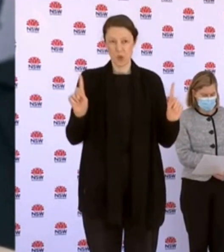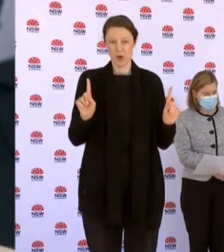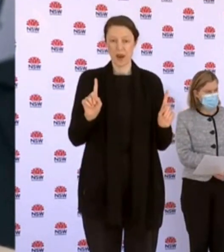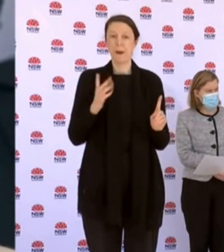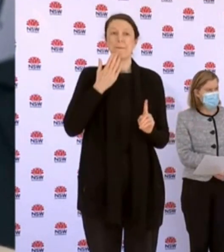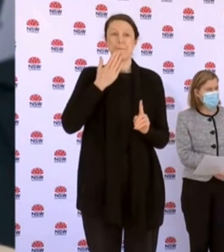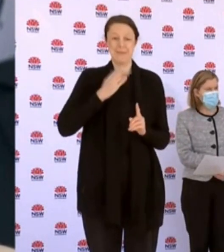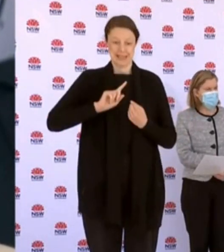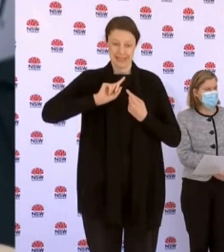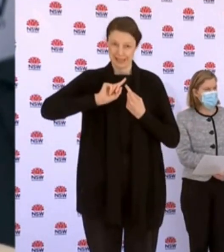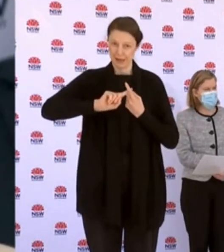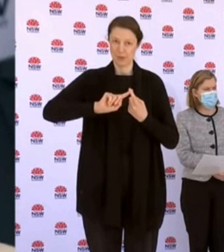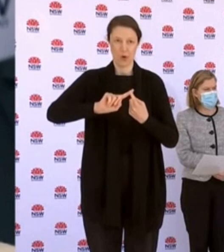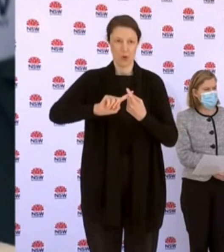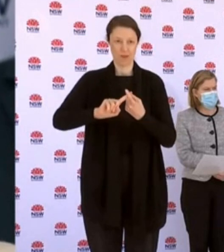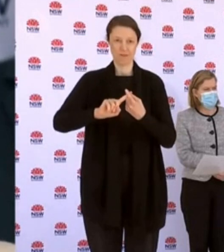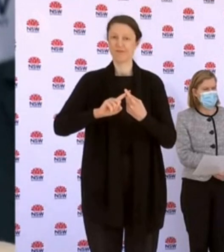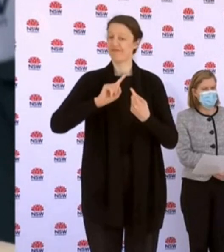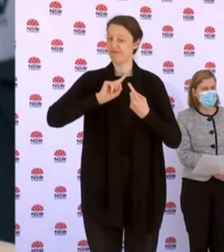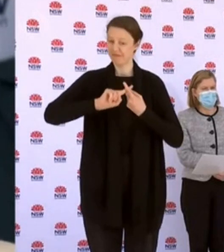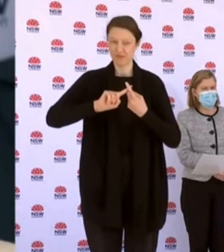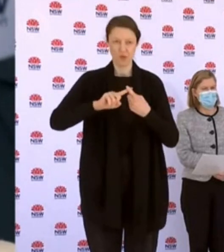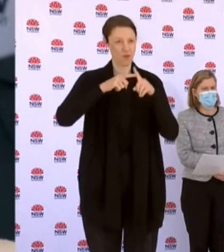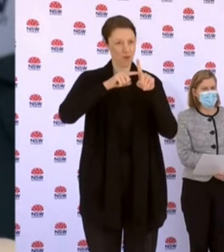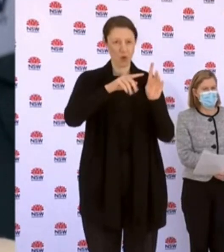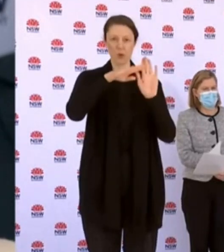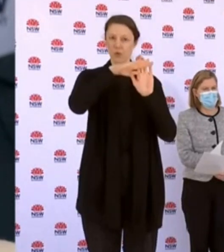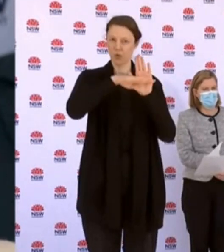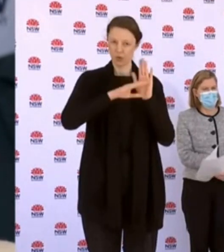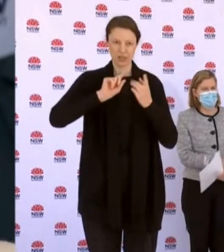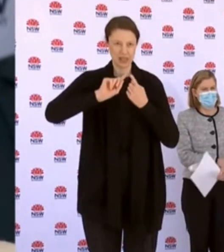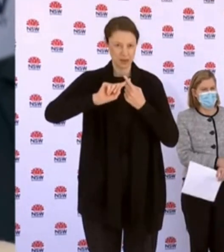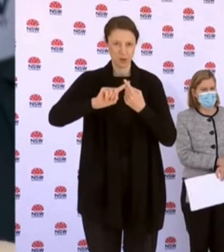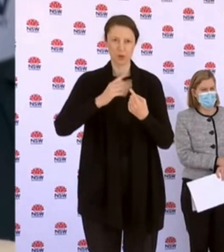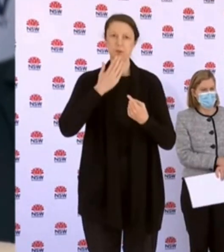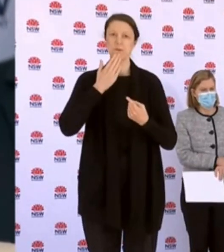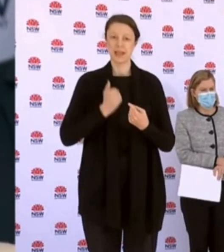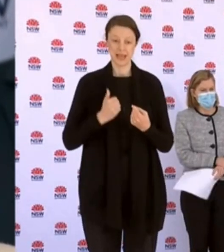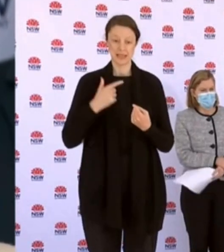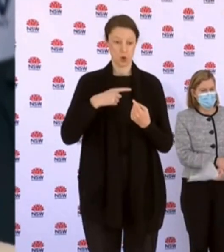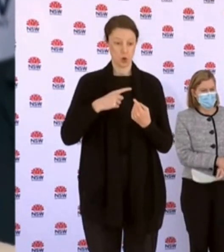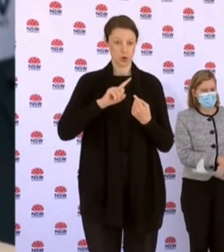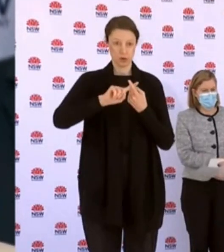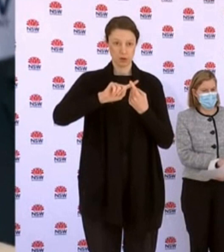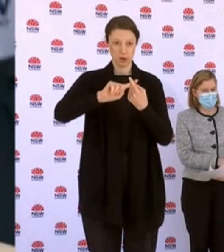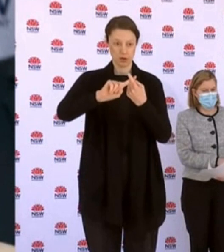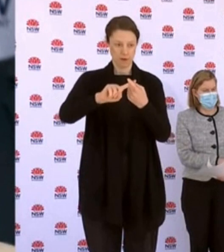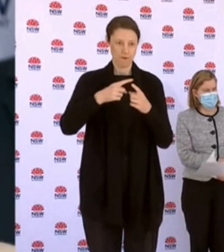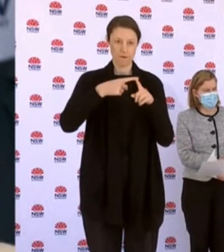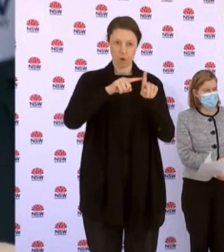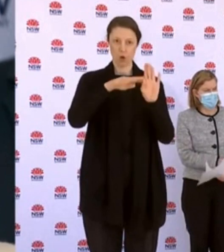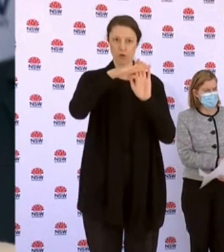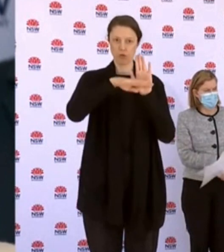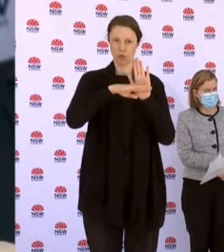you are doing. Keep sticking to the rules, because we are seeing the impact of that. But the next challenge for us is